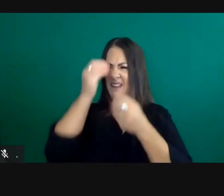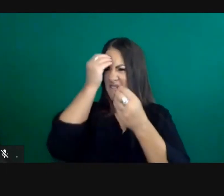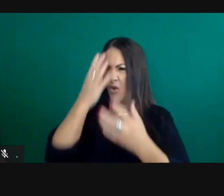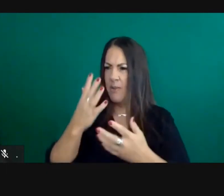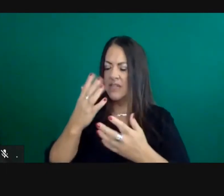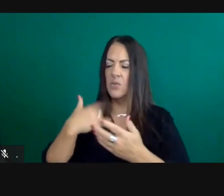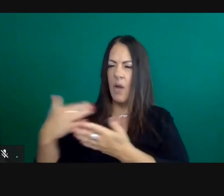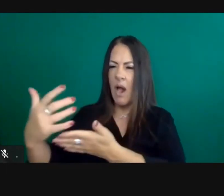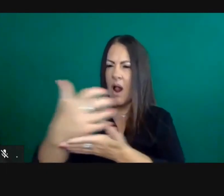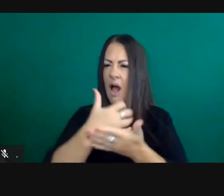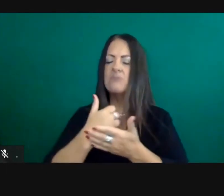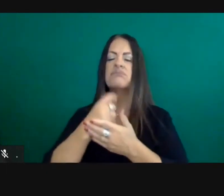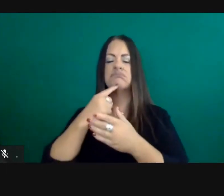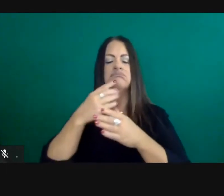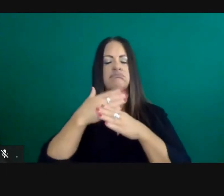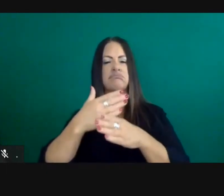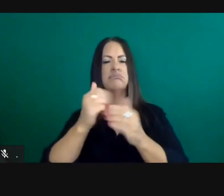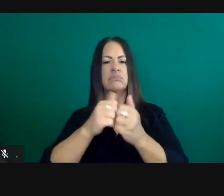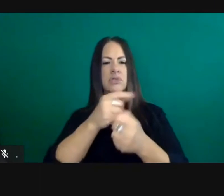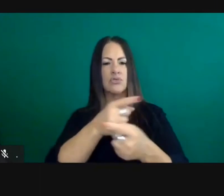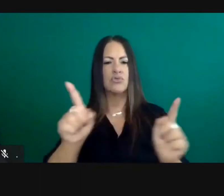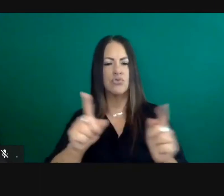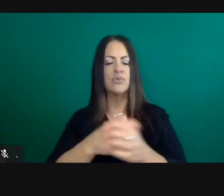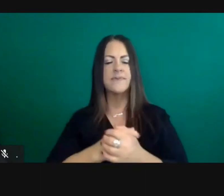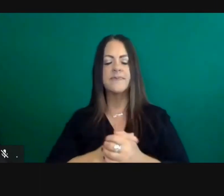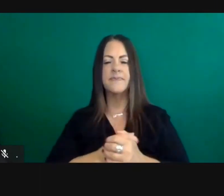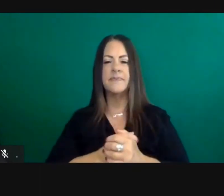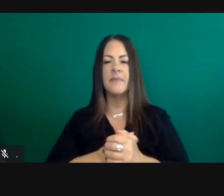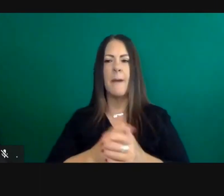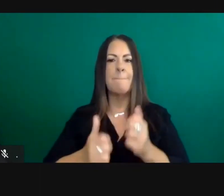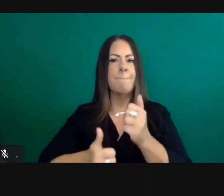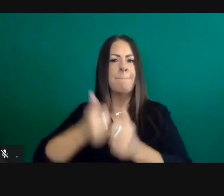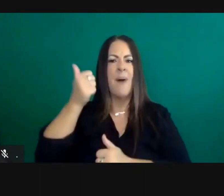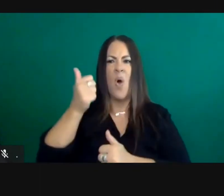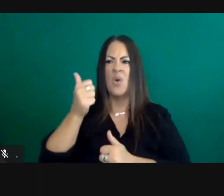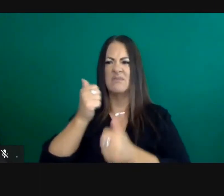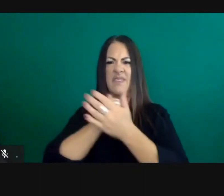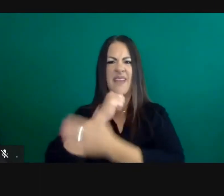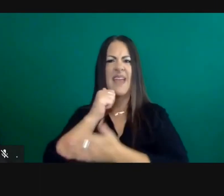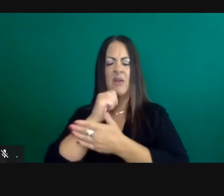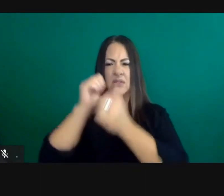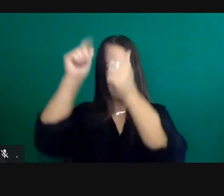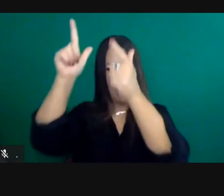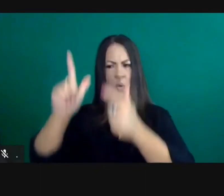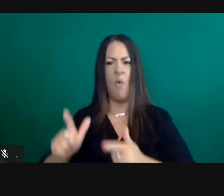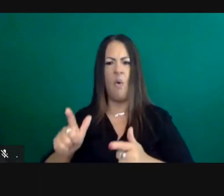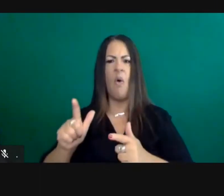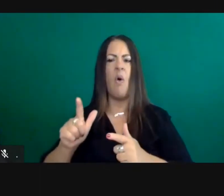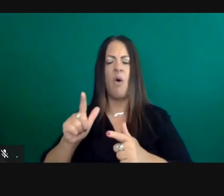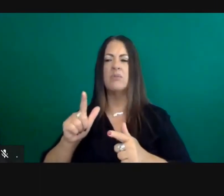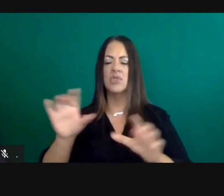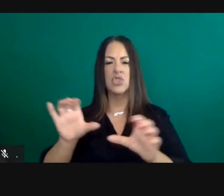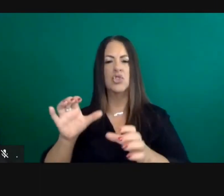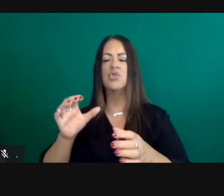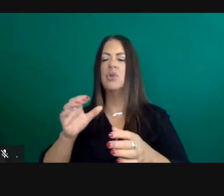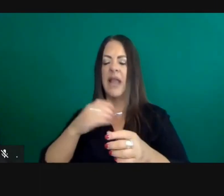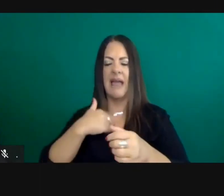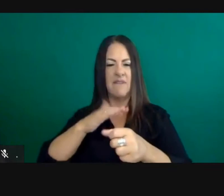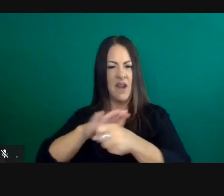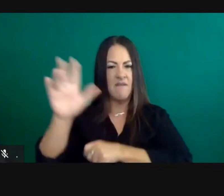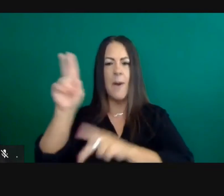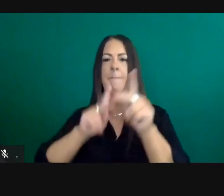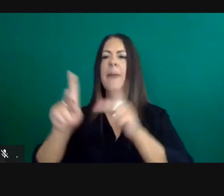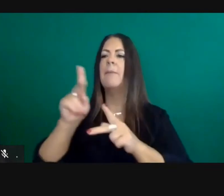soon, identified that a vast majority of the county are in fact sufficiently staffed with